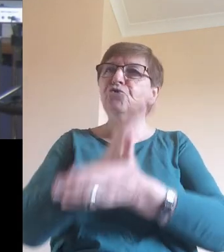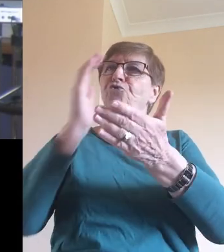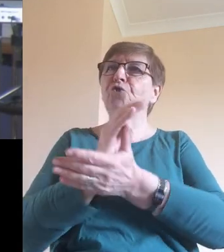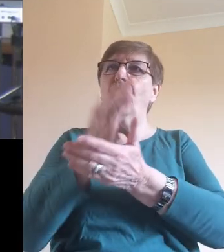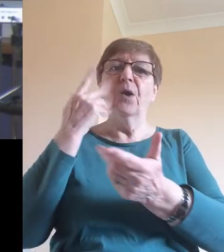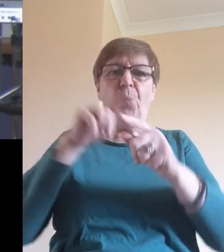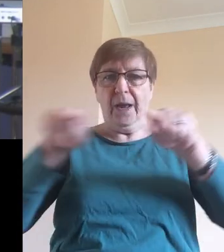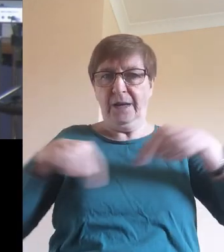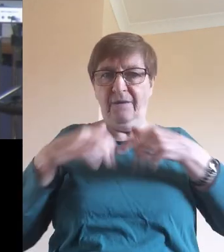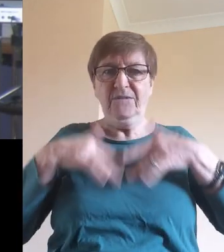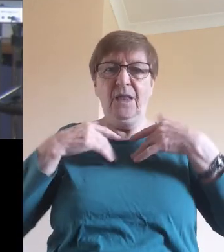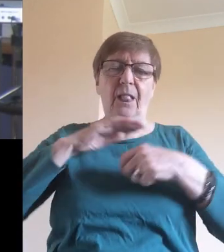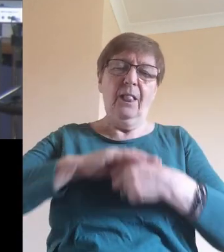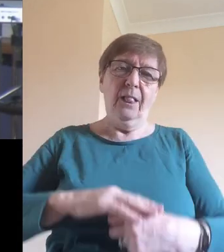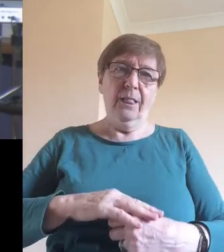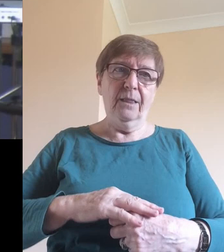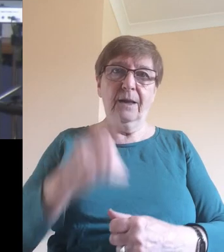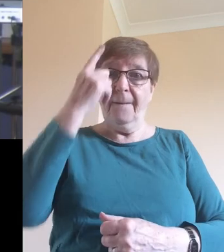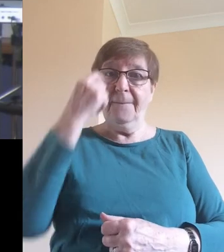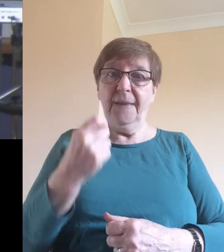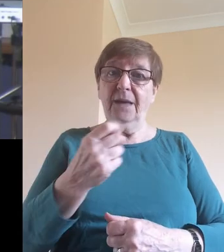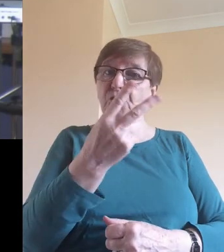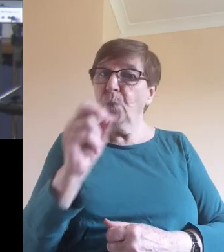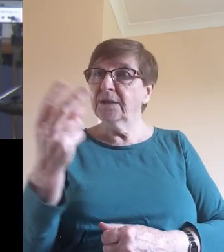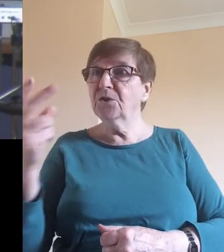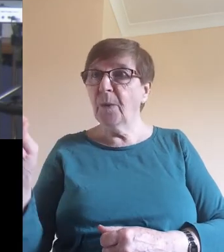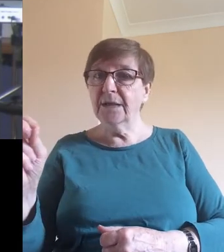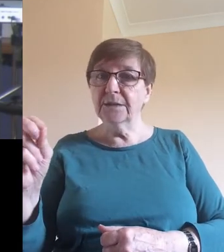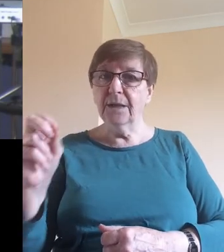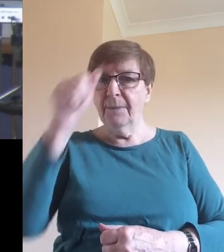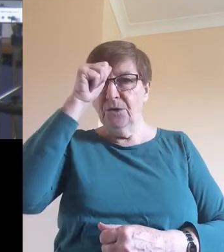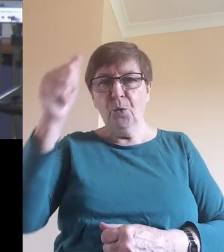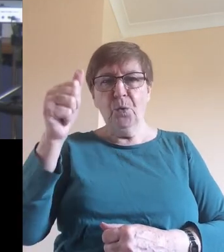dejection. May 2020 be known as the year of